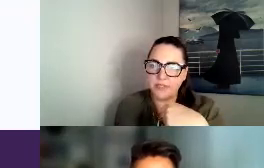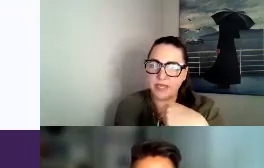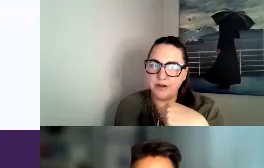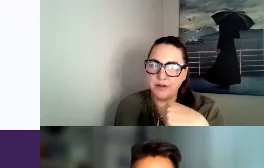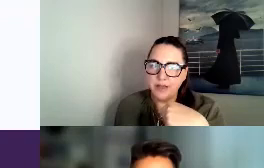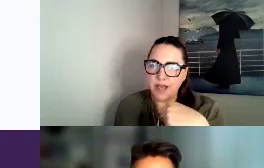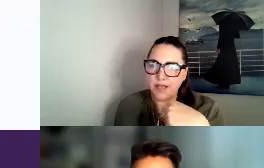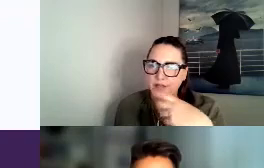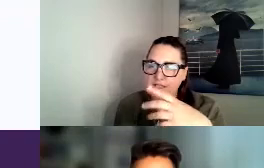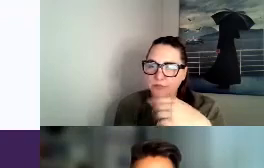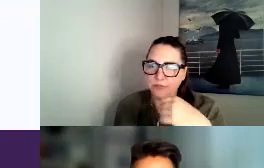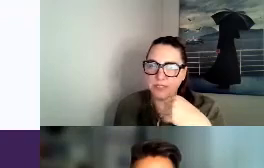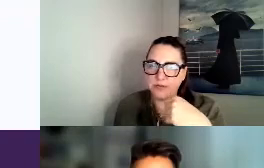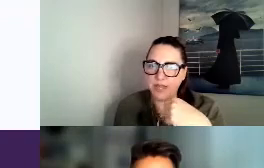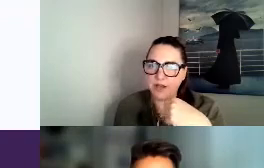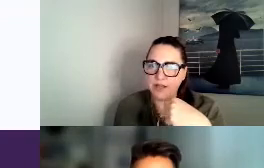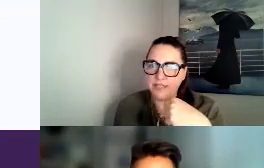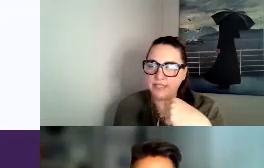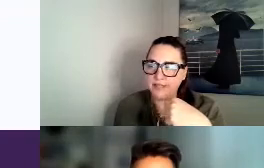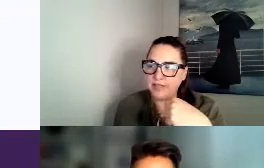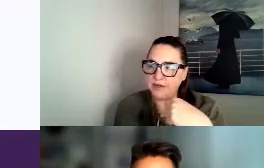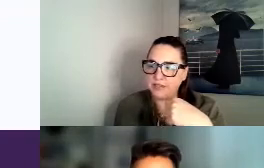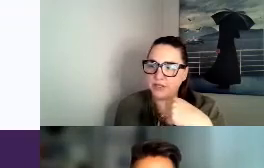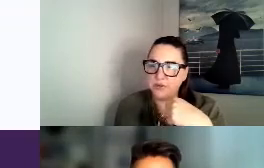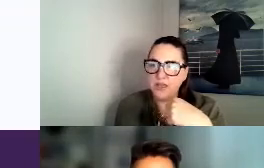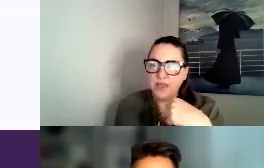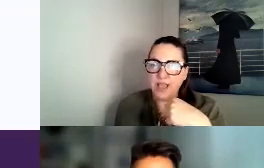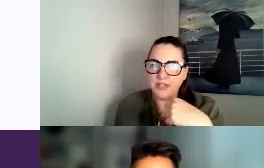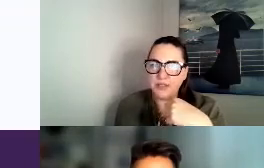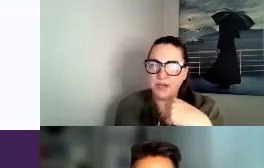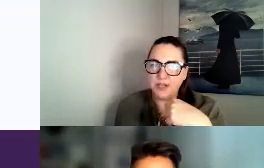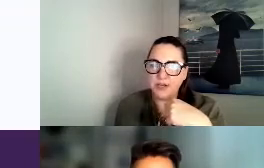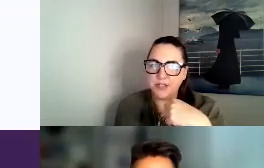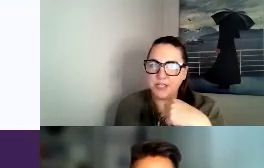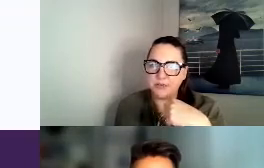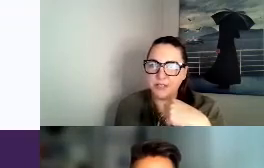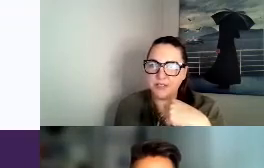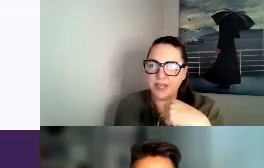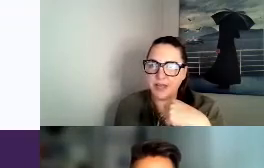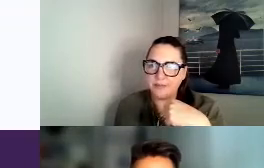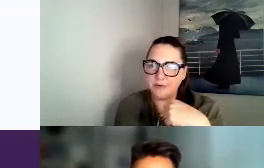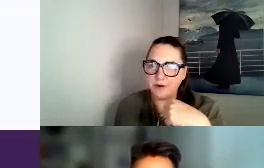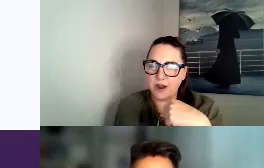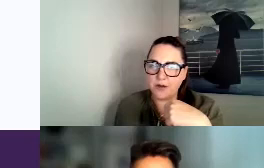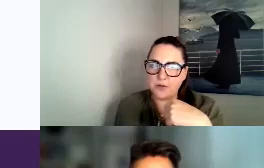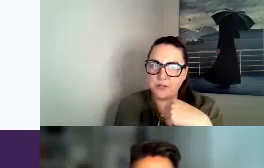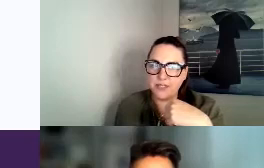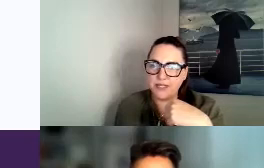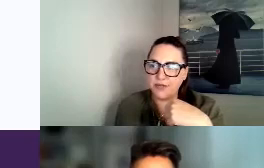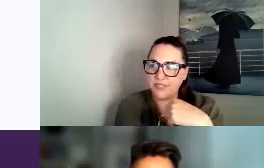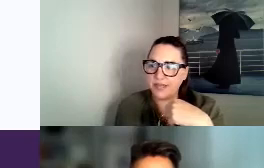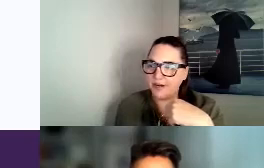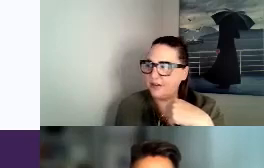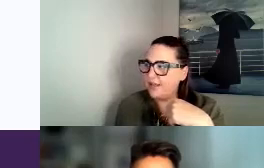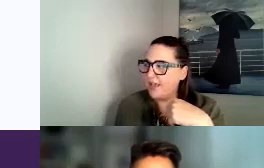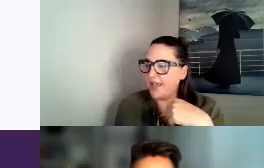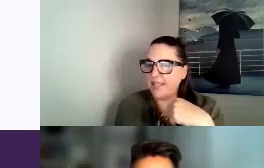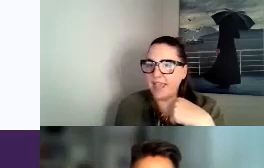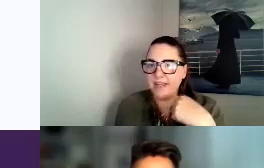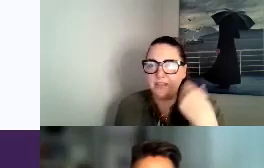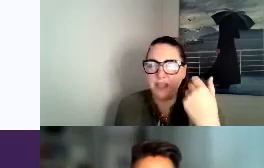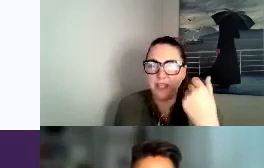for our newsletter. Lots of really great content in there. So I do want to encourage everyone to sign up for our quarterly